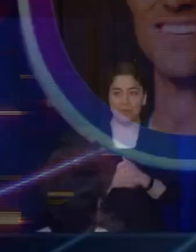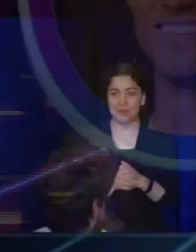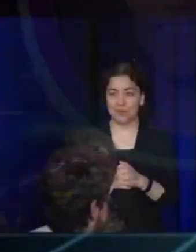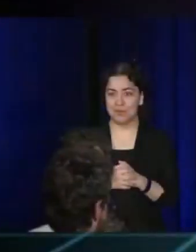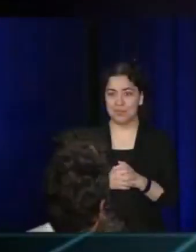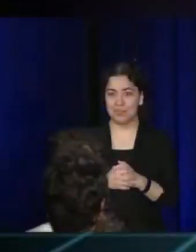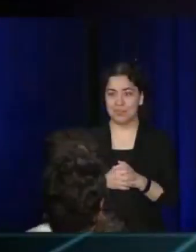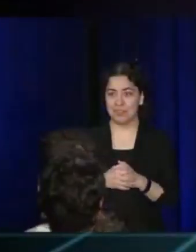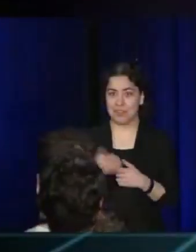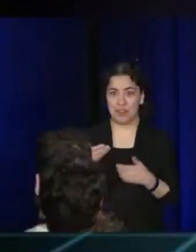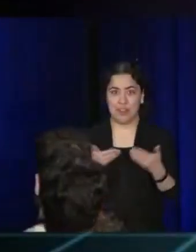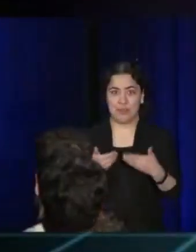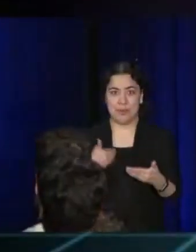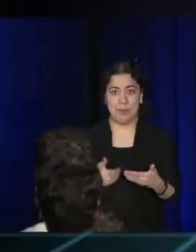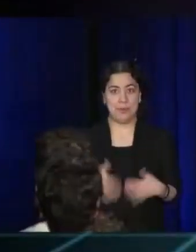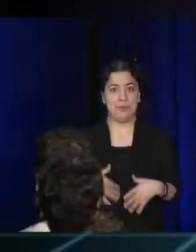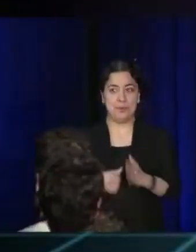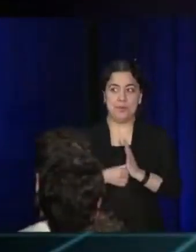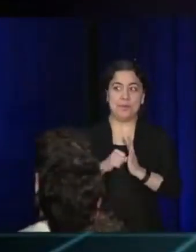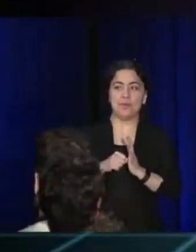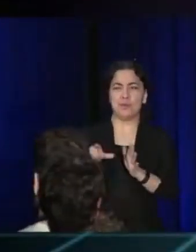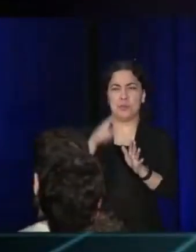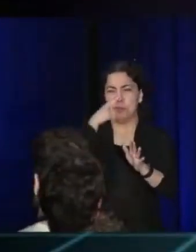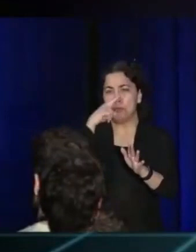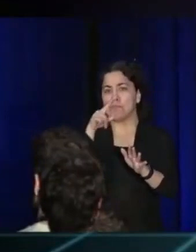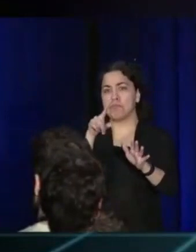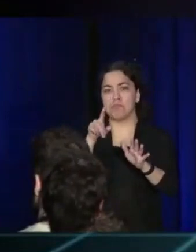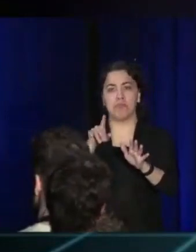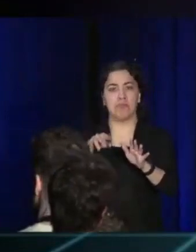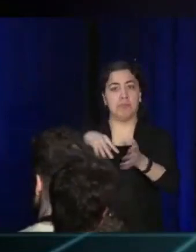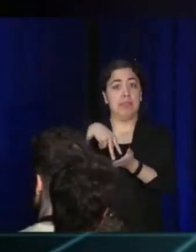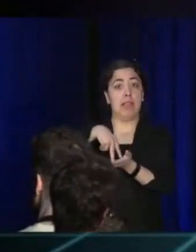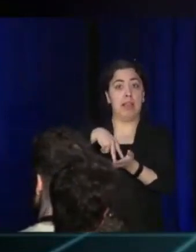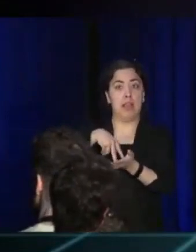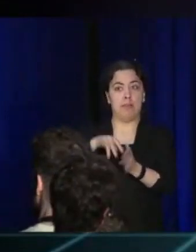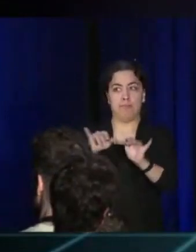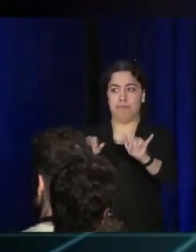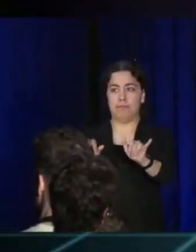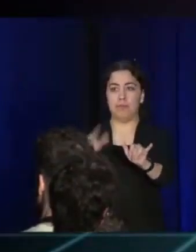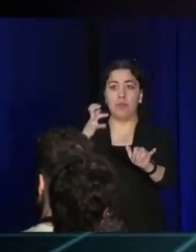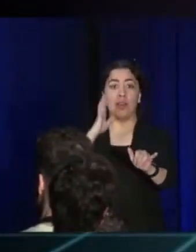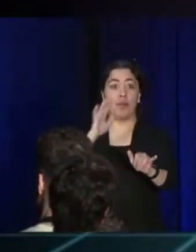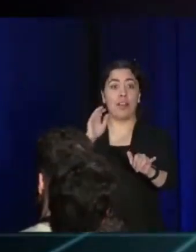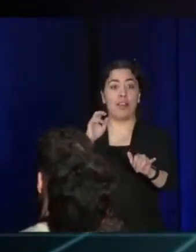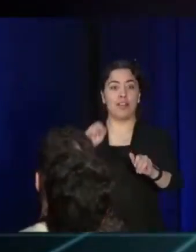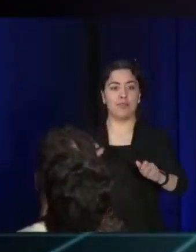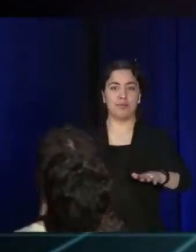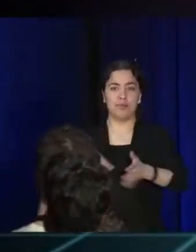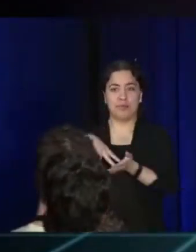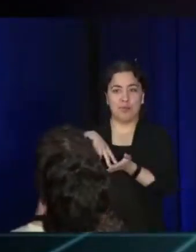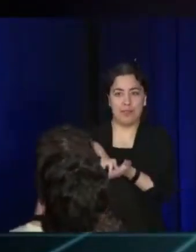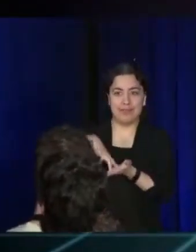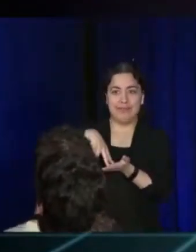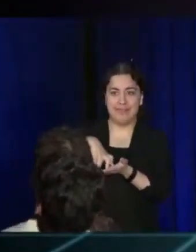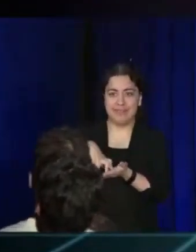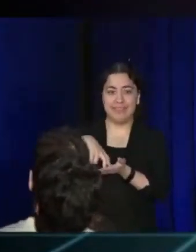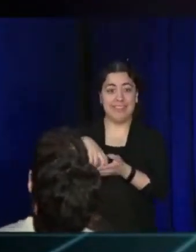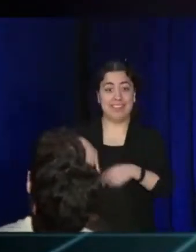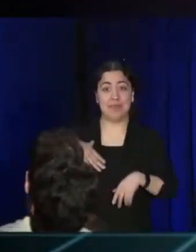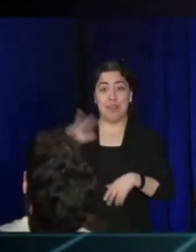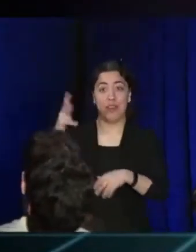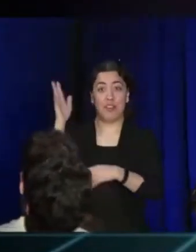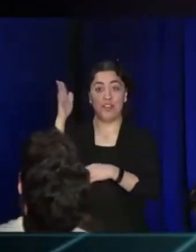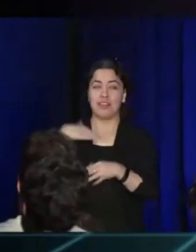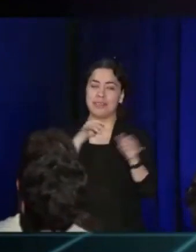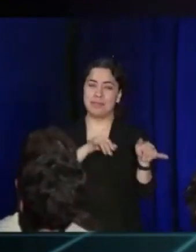Quite the intro. I'm going to have you stay standing if you'd like, because we're going to do air squats. I always start my talks the same way. This is my third year at React Miami.